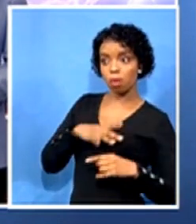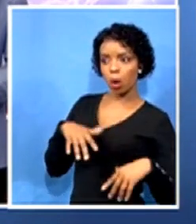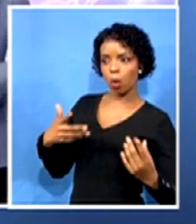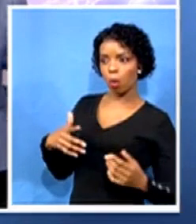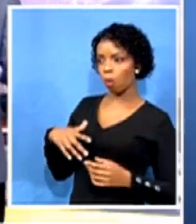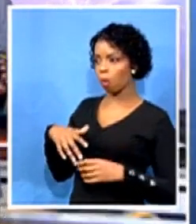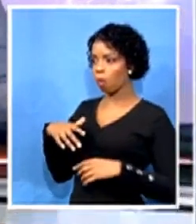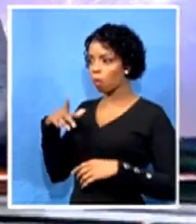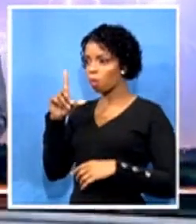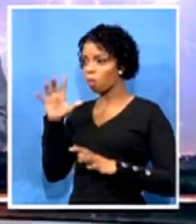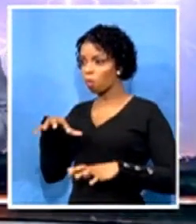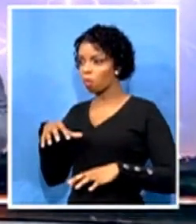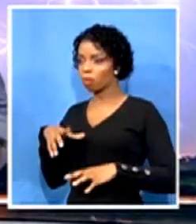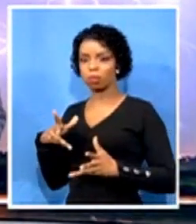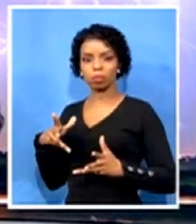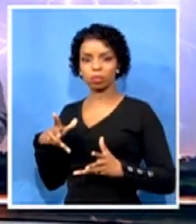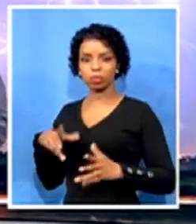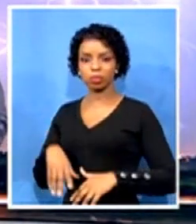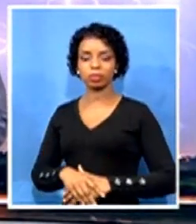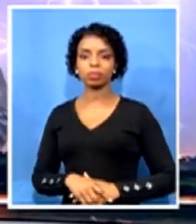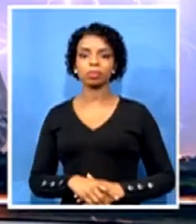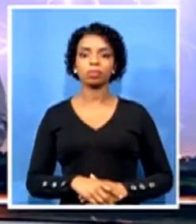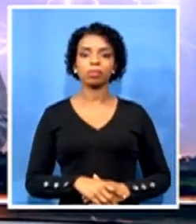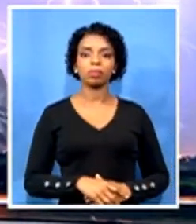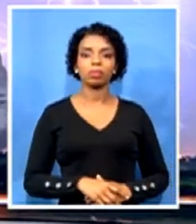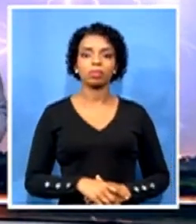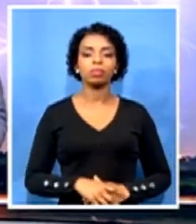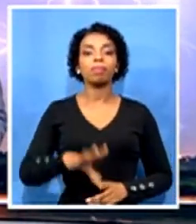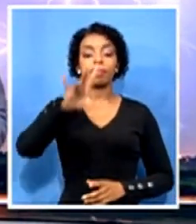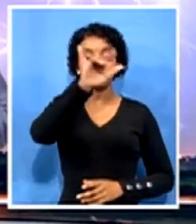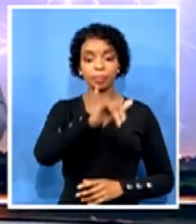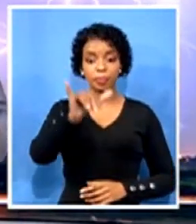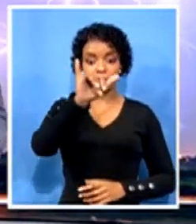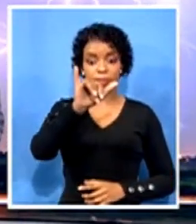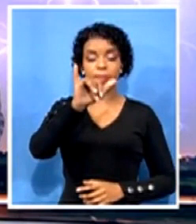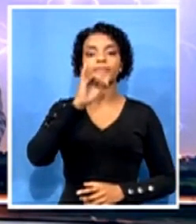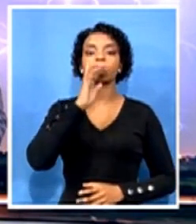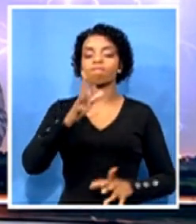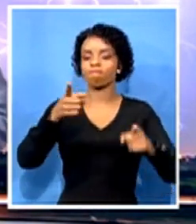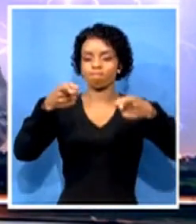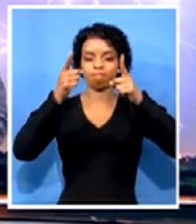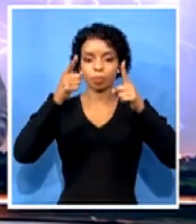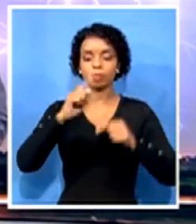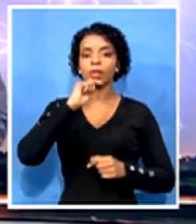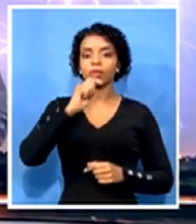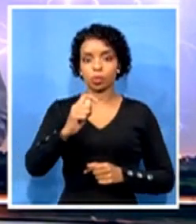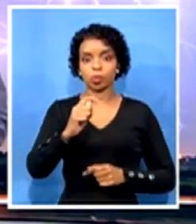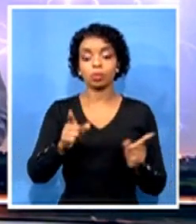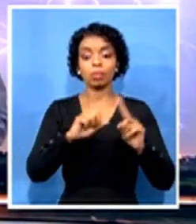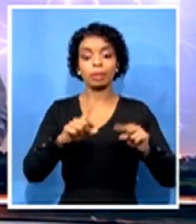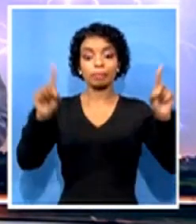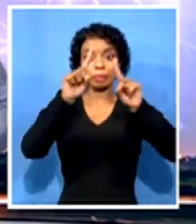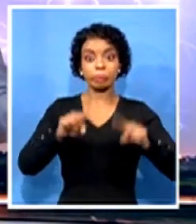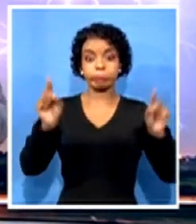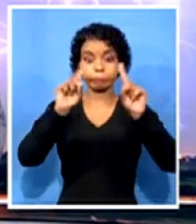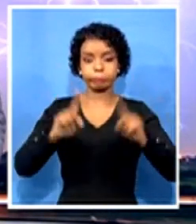Well, yellow just means that it is very dangerous. And then with thunderstorms, hail is possible. And again, flash